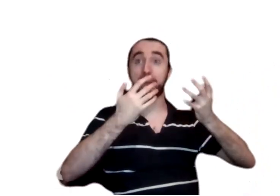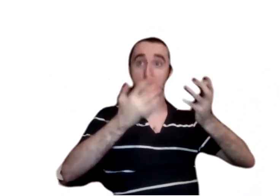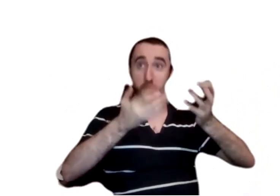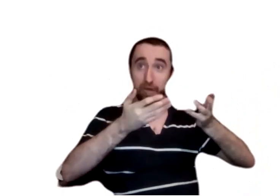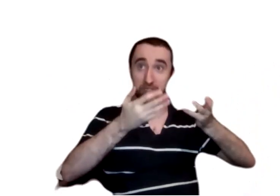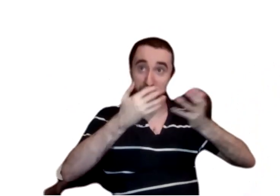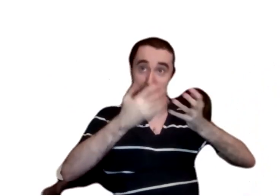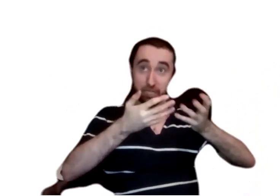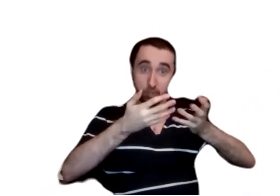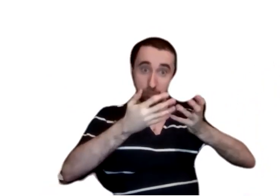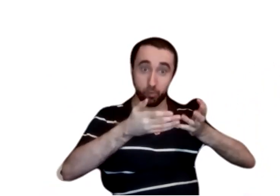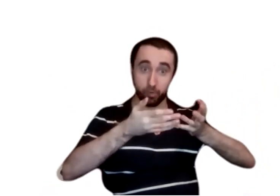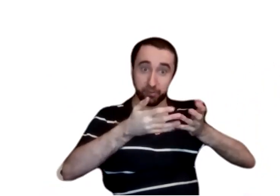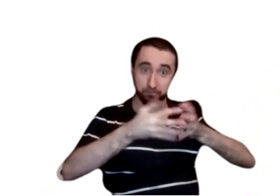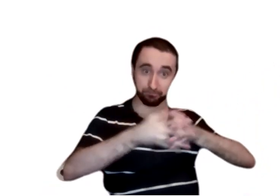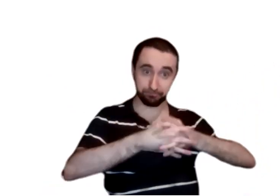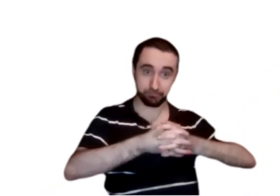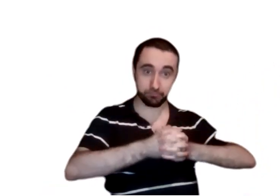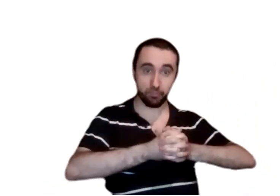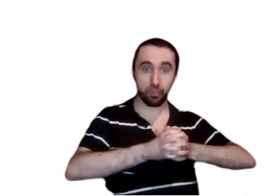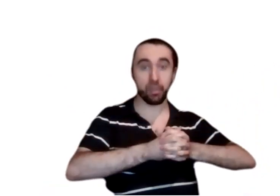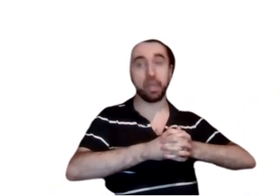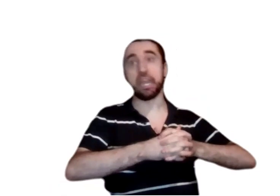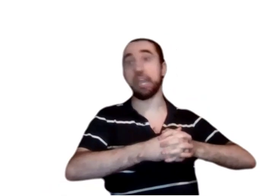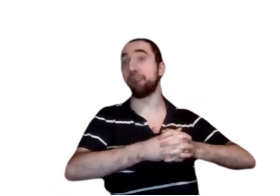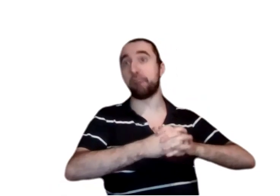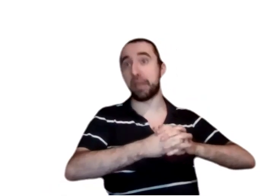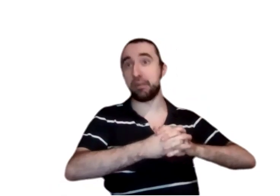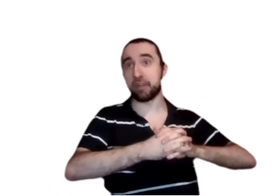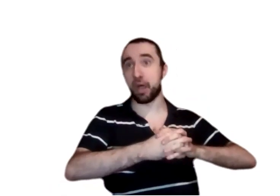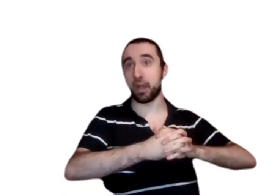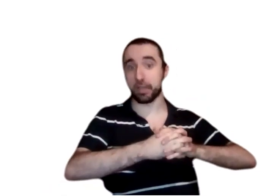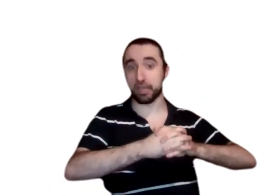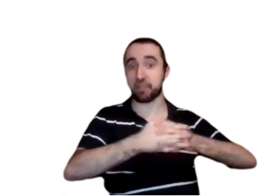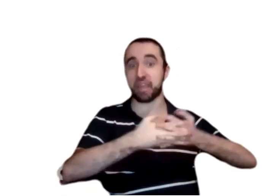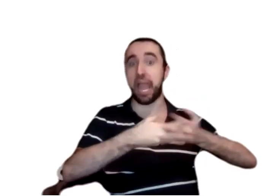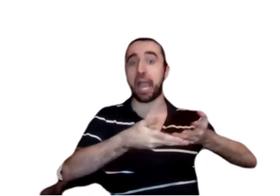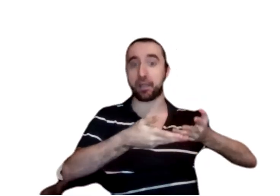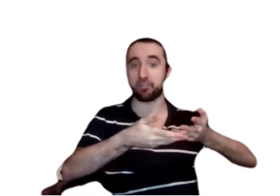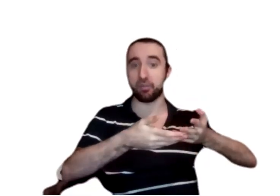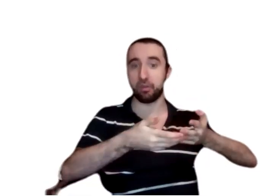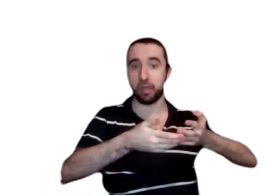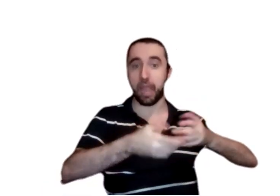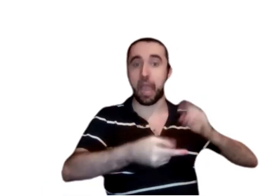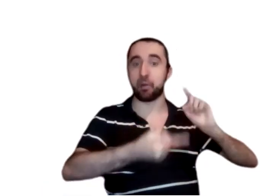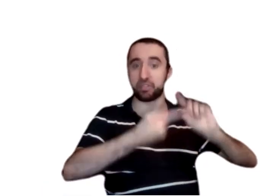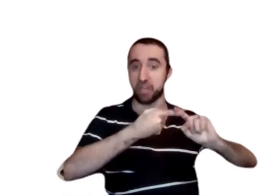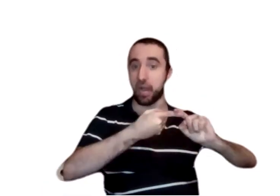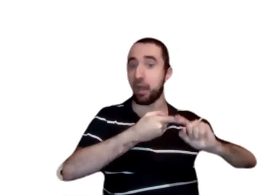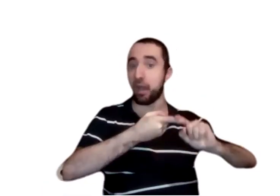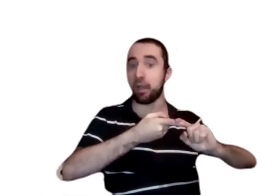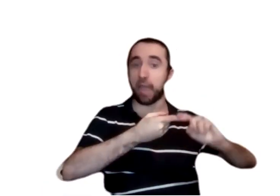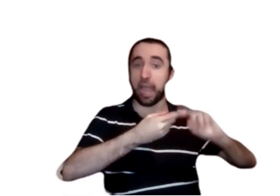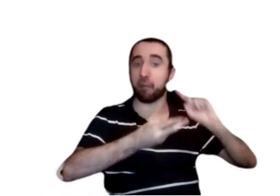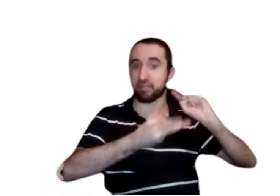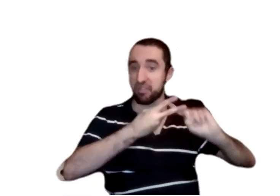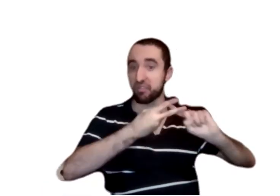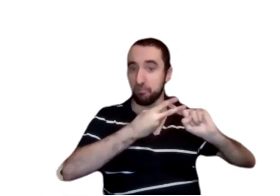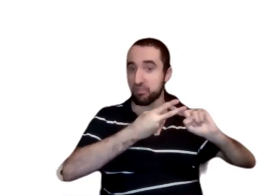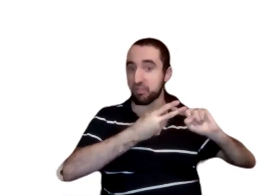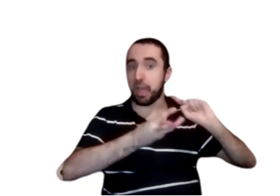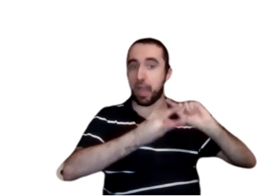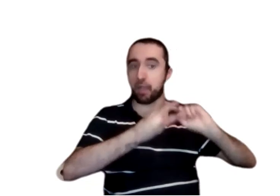them an attractive entry point. If a vendor gets hacked, our data,